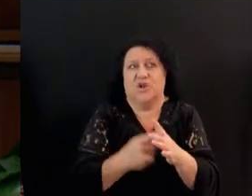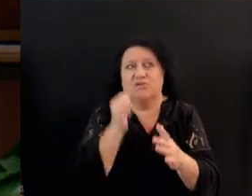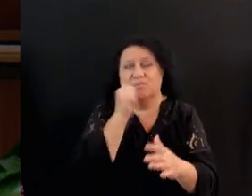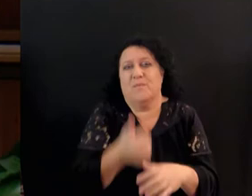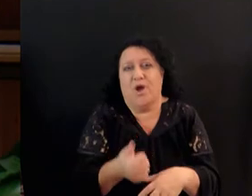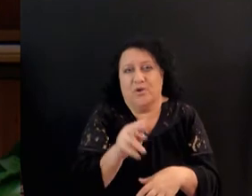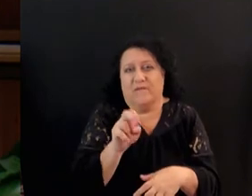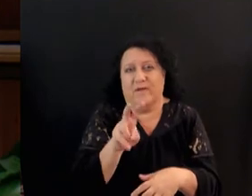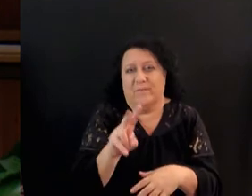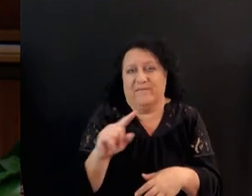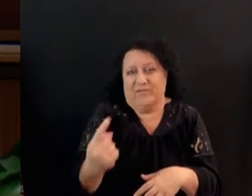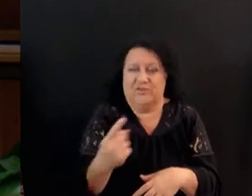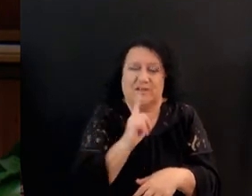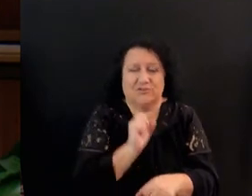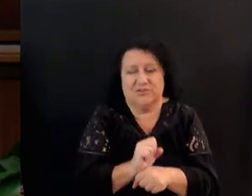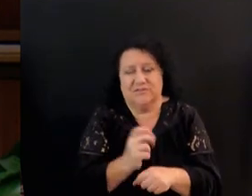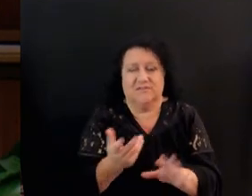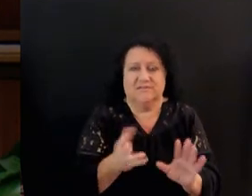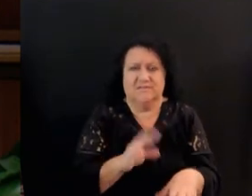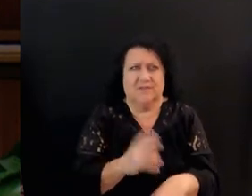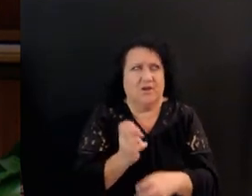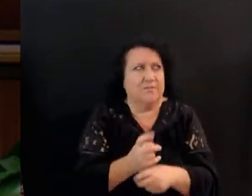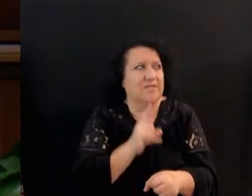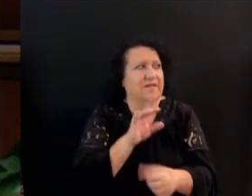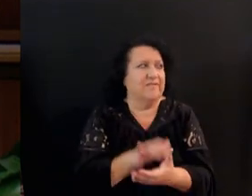November 1st, actually. Hard to believe.